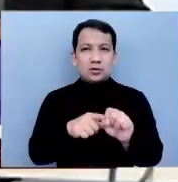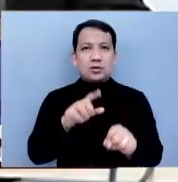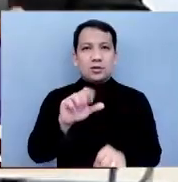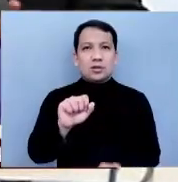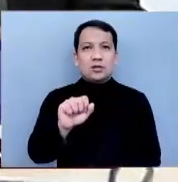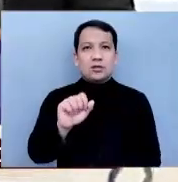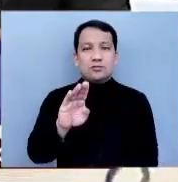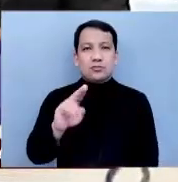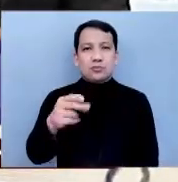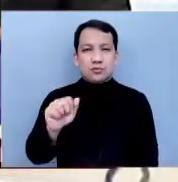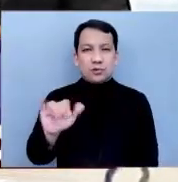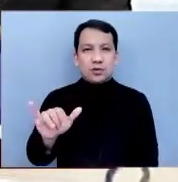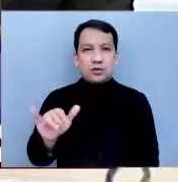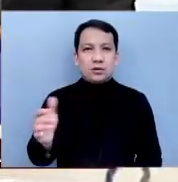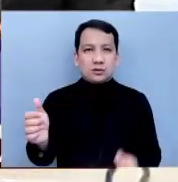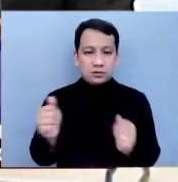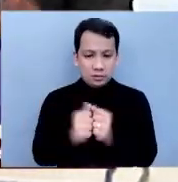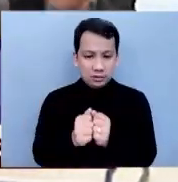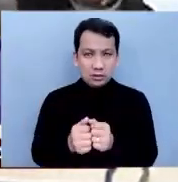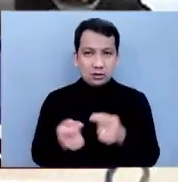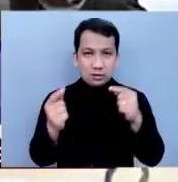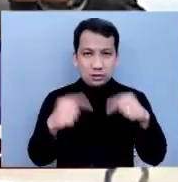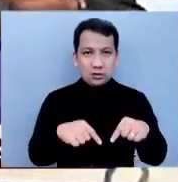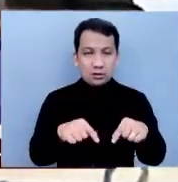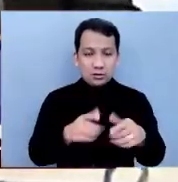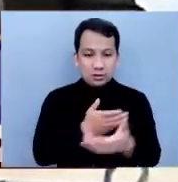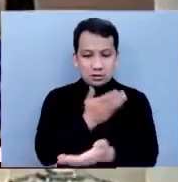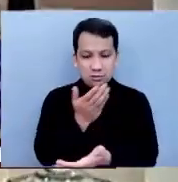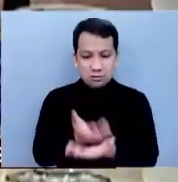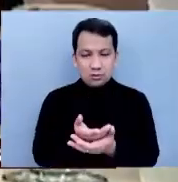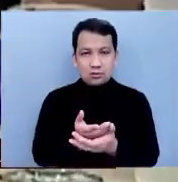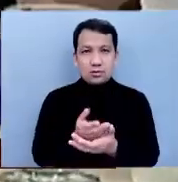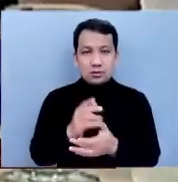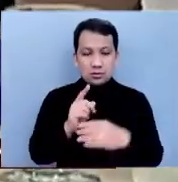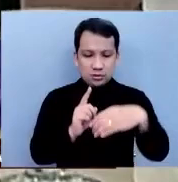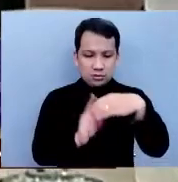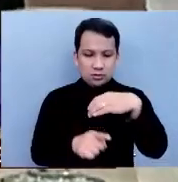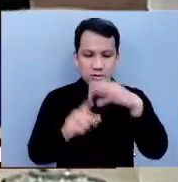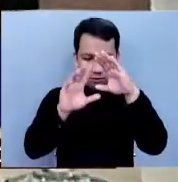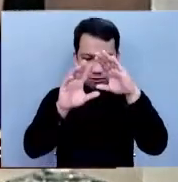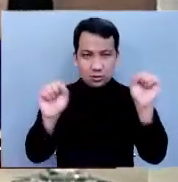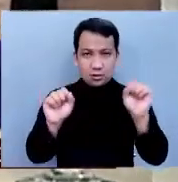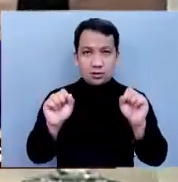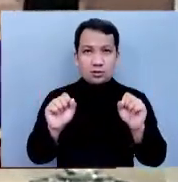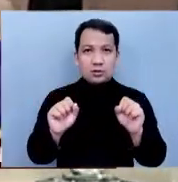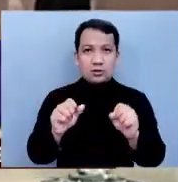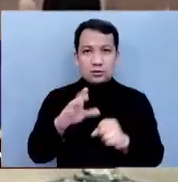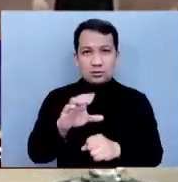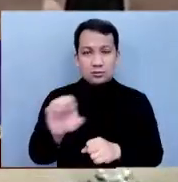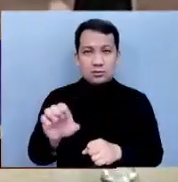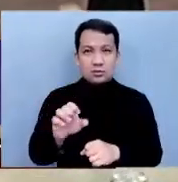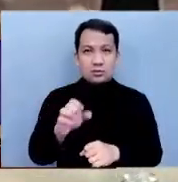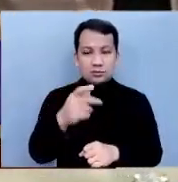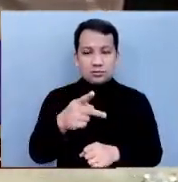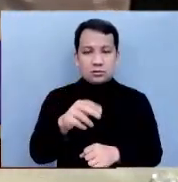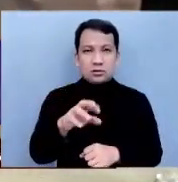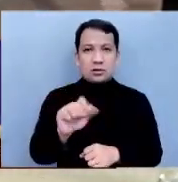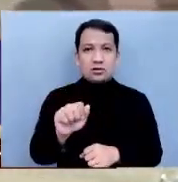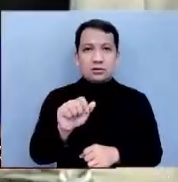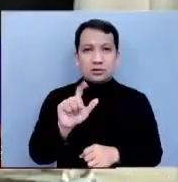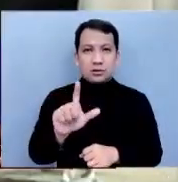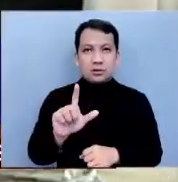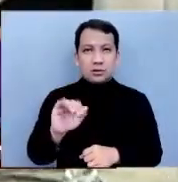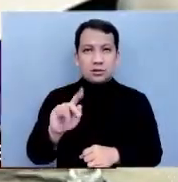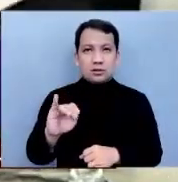Sa ABS-CBN naman, dumating sina ABS-CBN President and CEO, Carlo L.